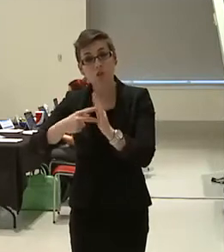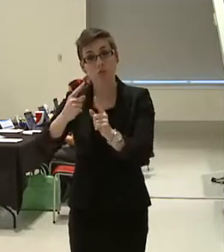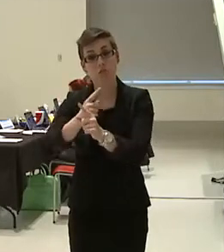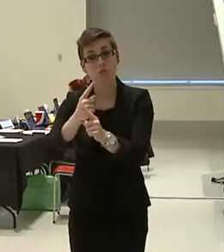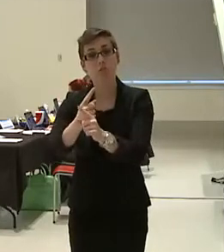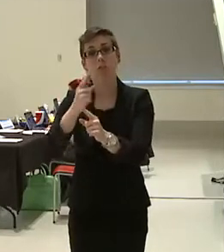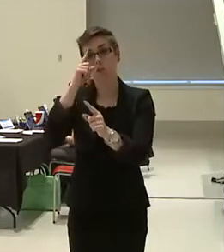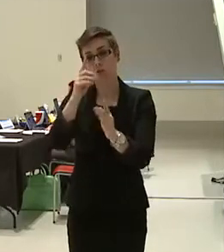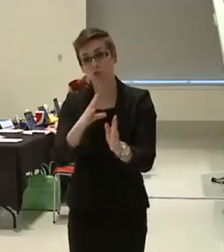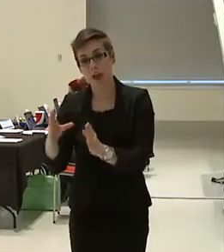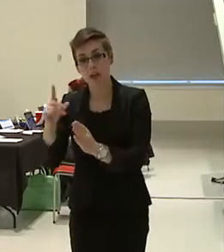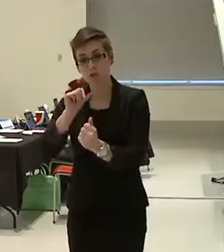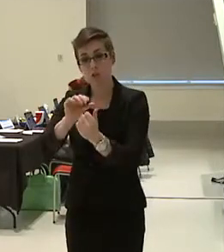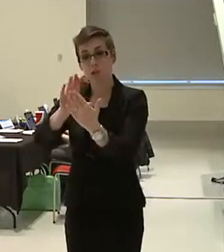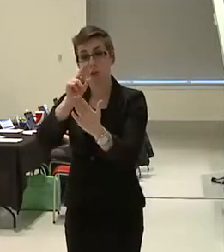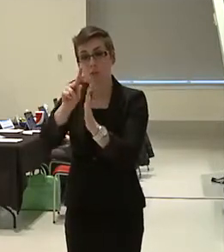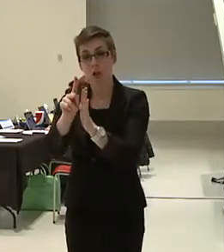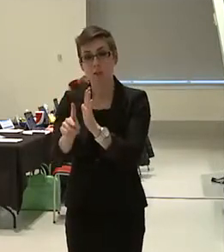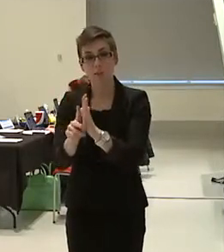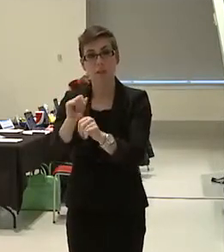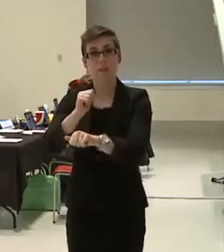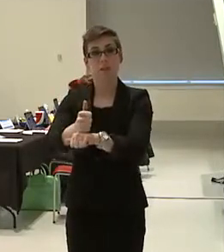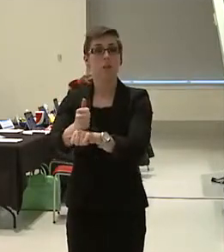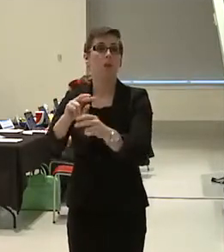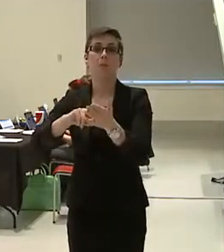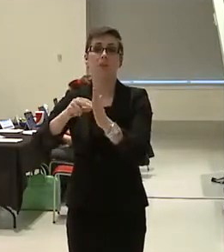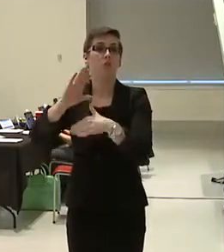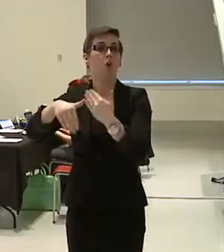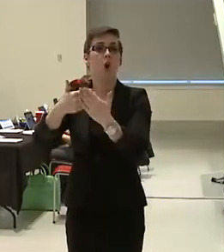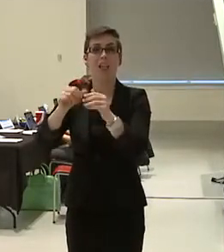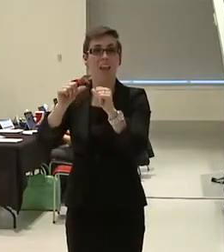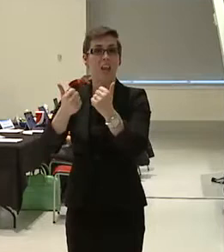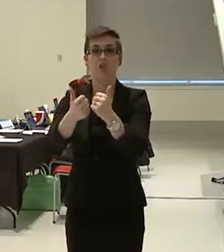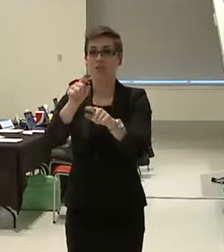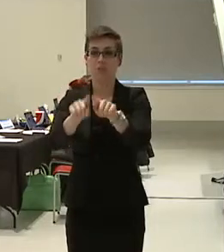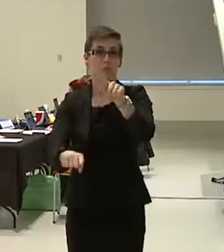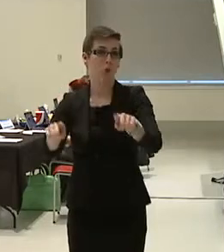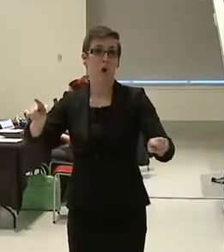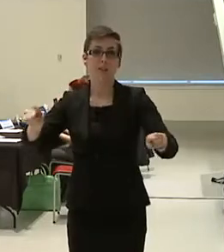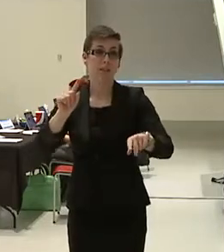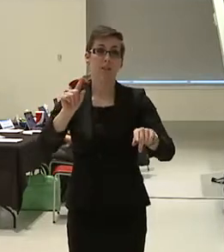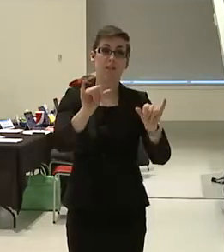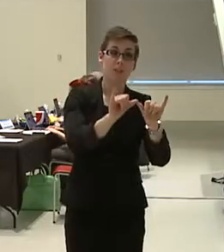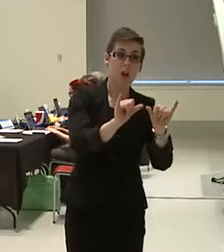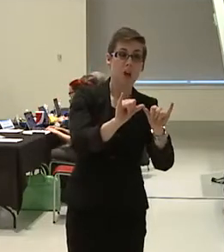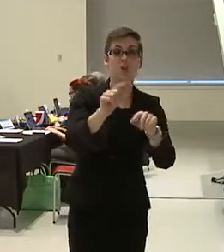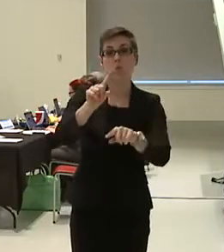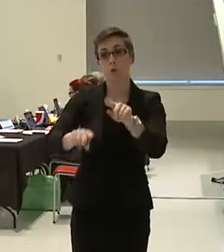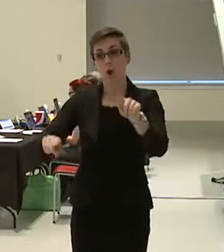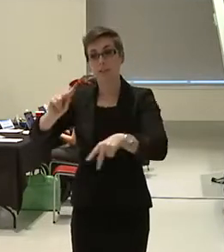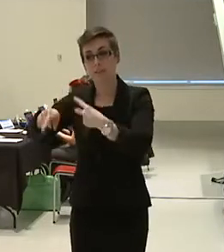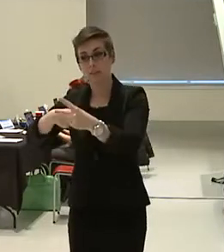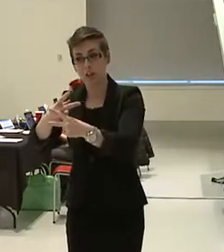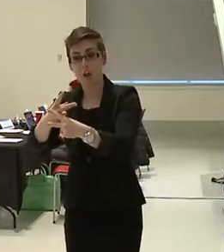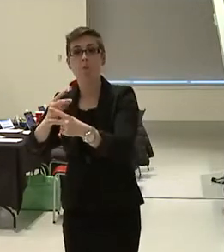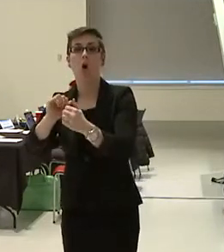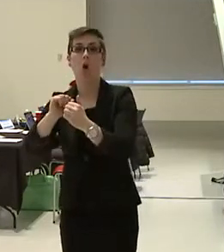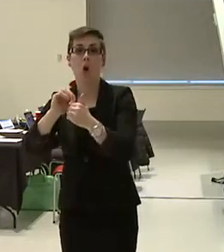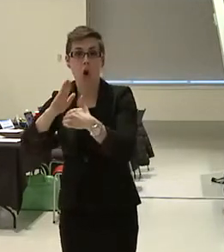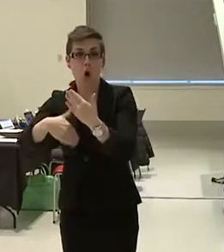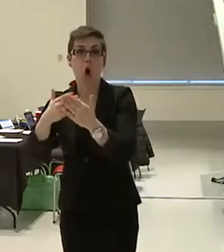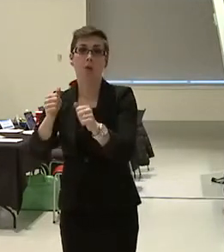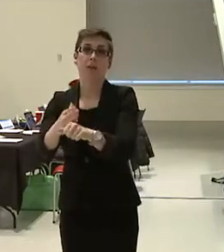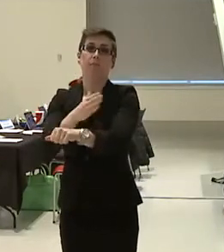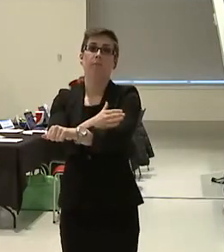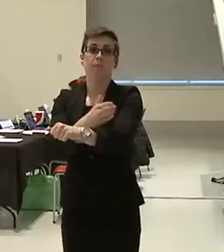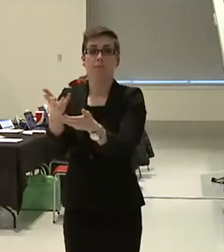enforcement agencies and communities of all sizes and types will likely find success using social tools. Thank you for convening this